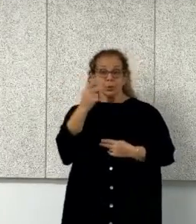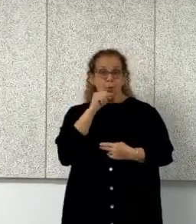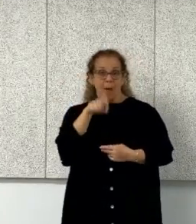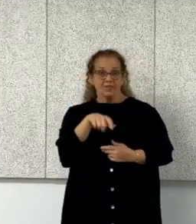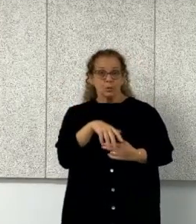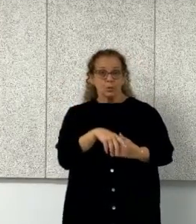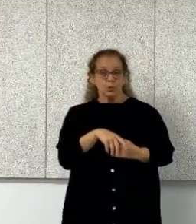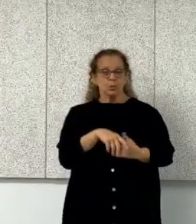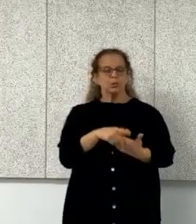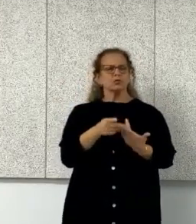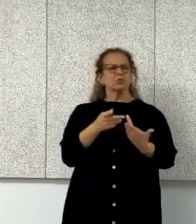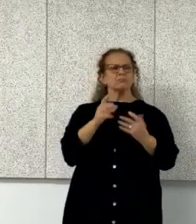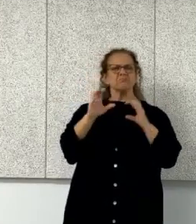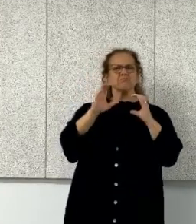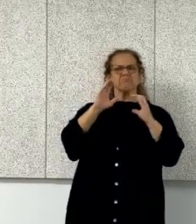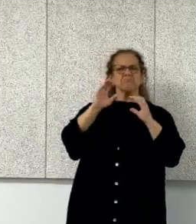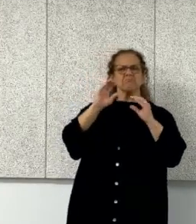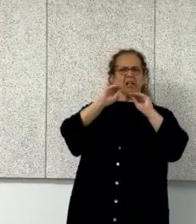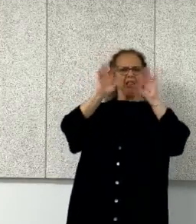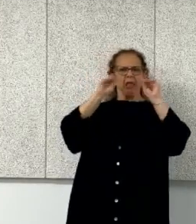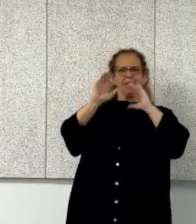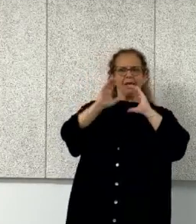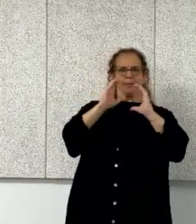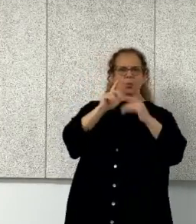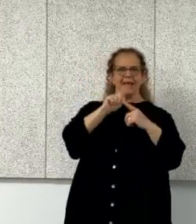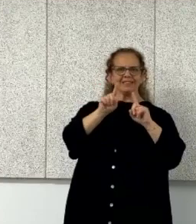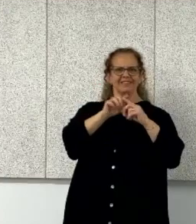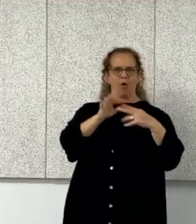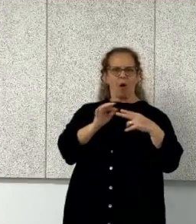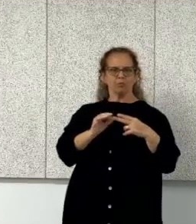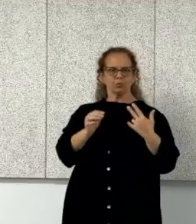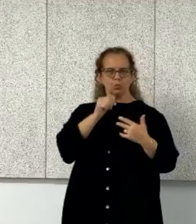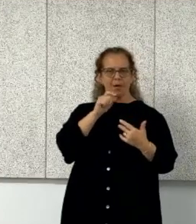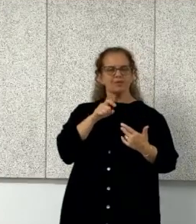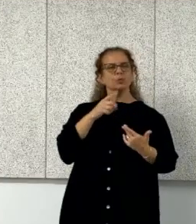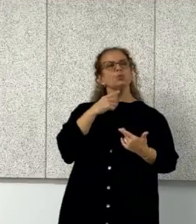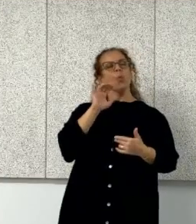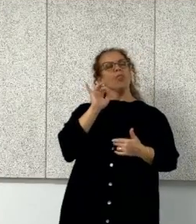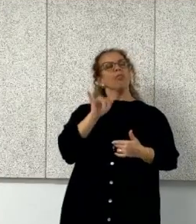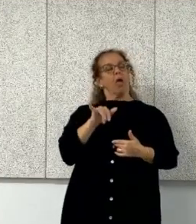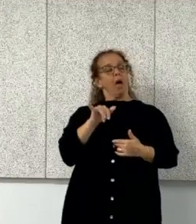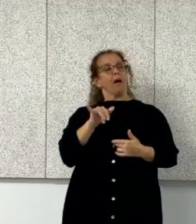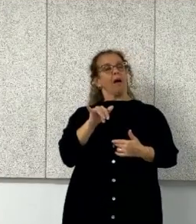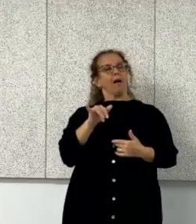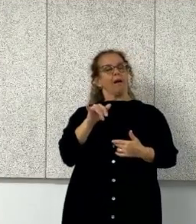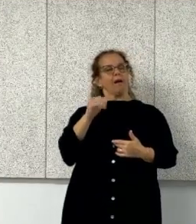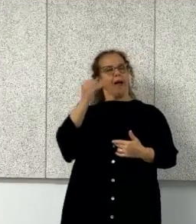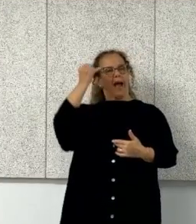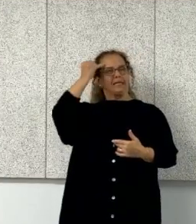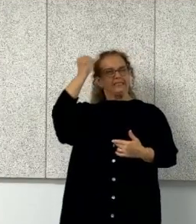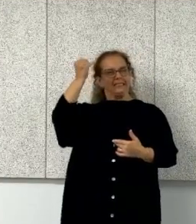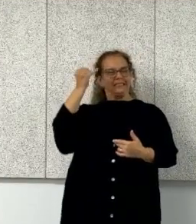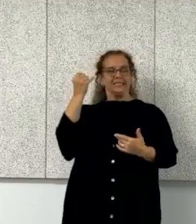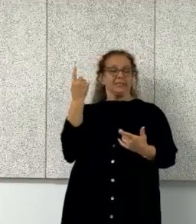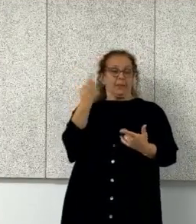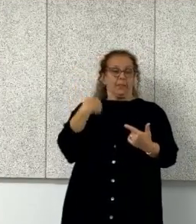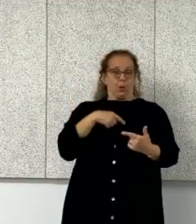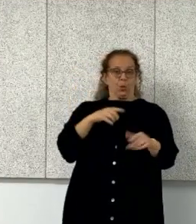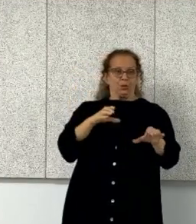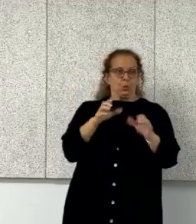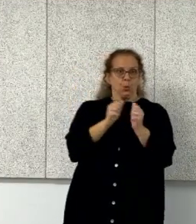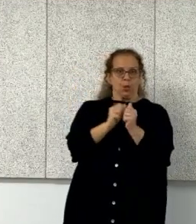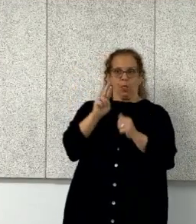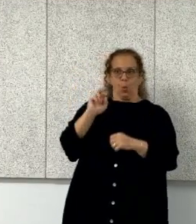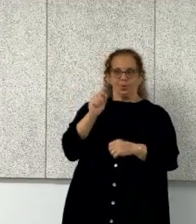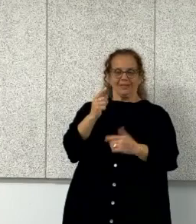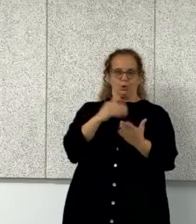clearly communicate what your different options are. So in that case, it was, you know, framing it around something we do with organizations all the time,